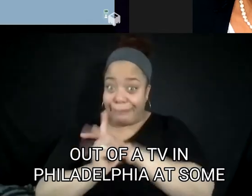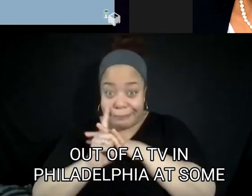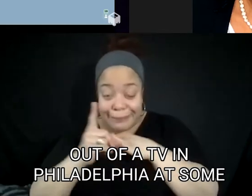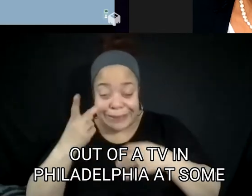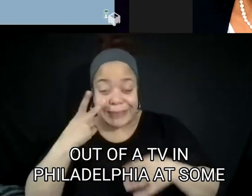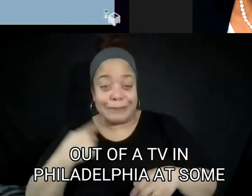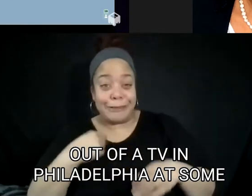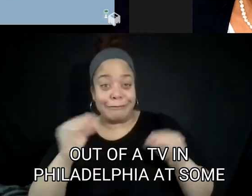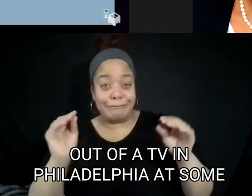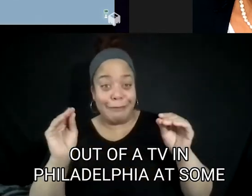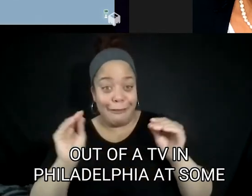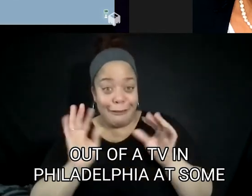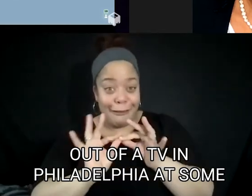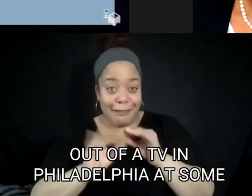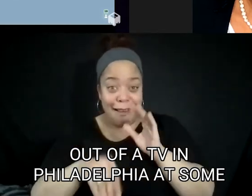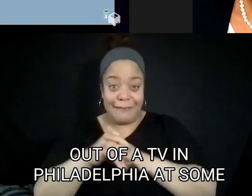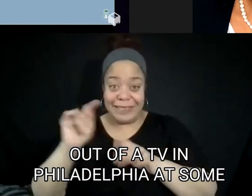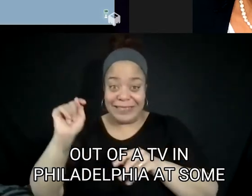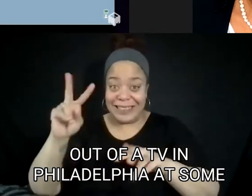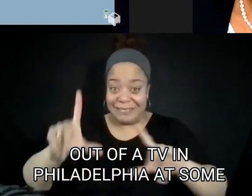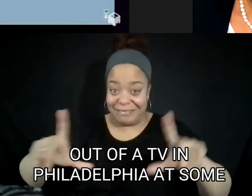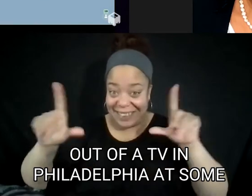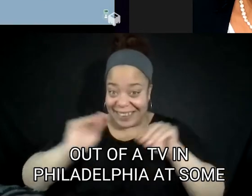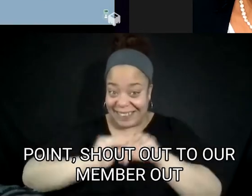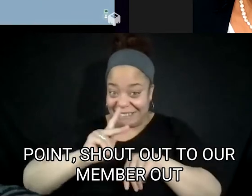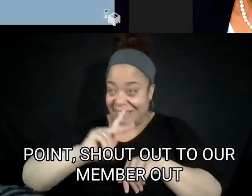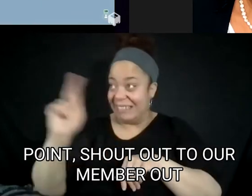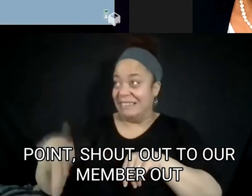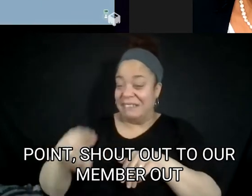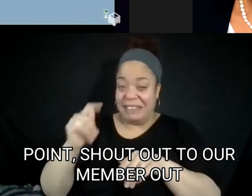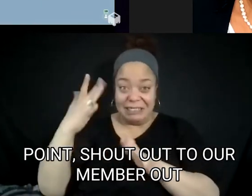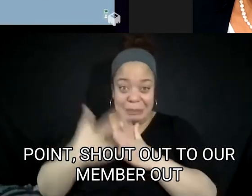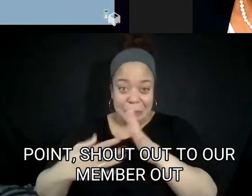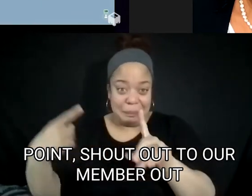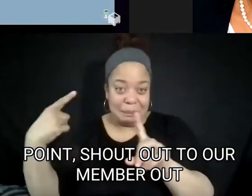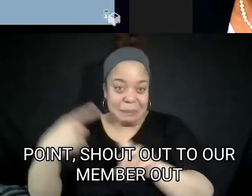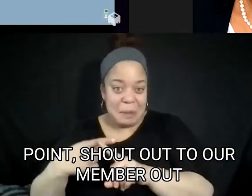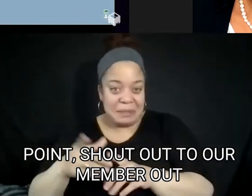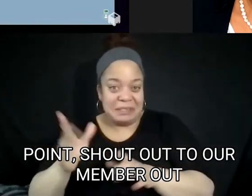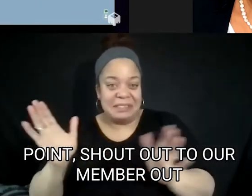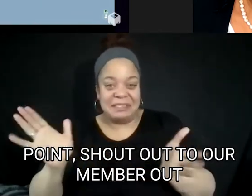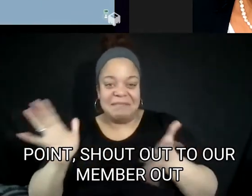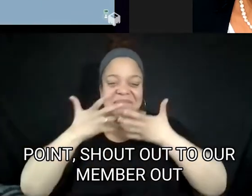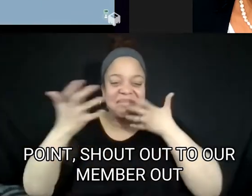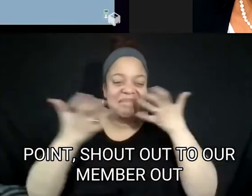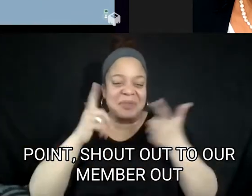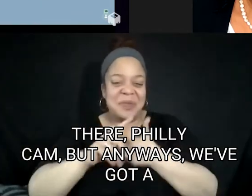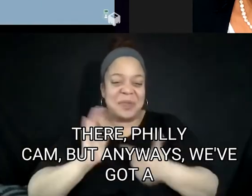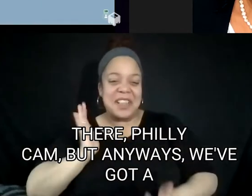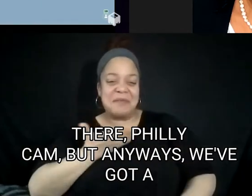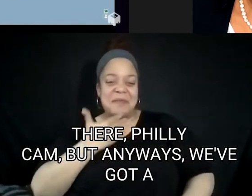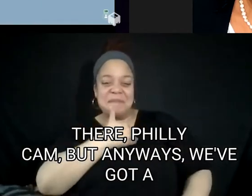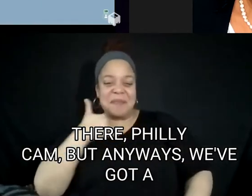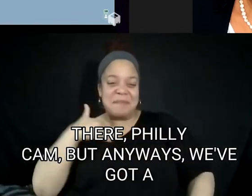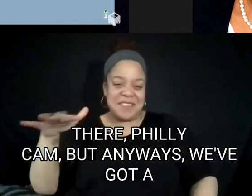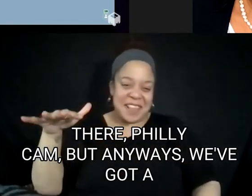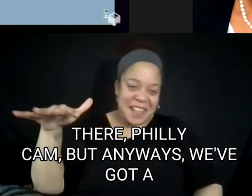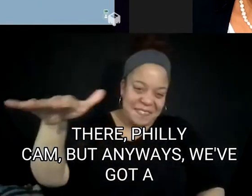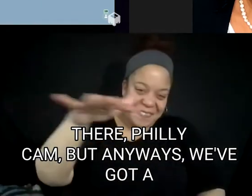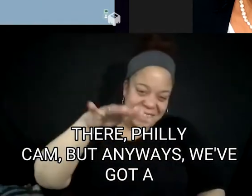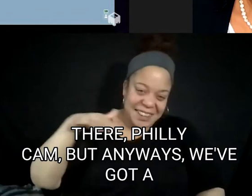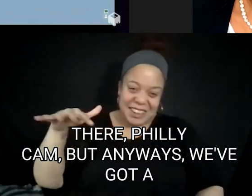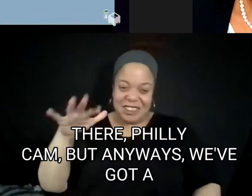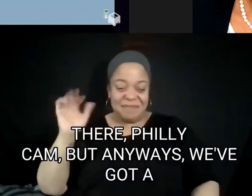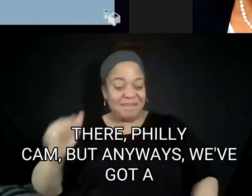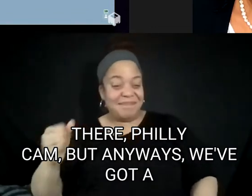there, Philly Cam. But anyways, we've got a recording. We're going to make it available soon. And you can learn about some